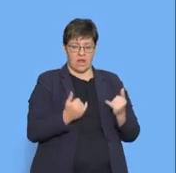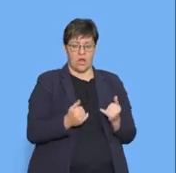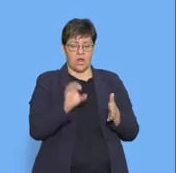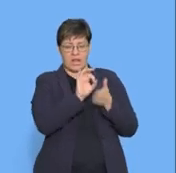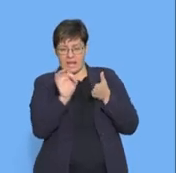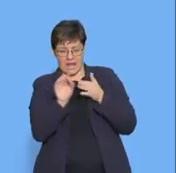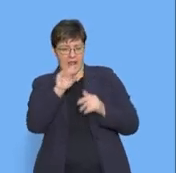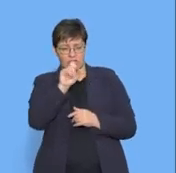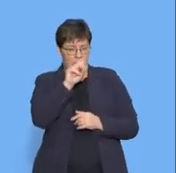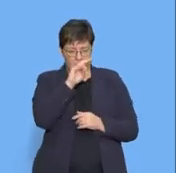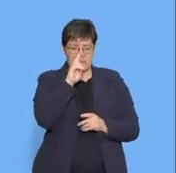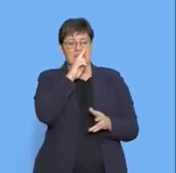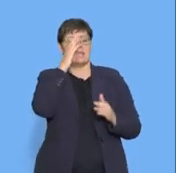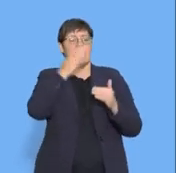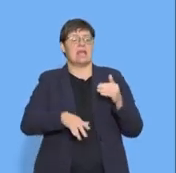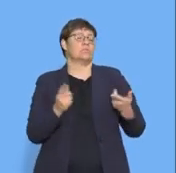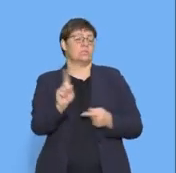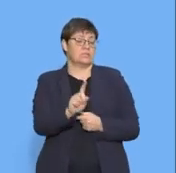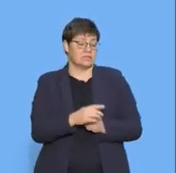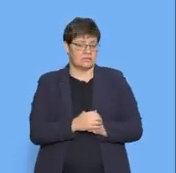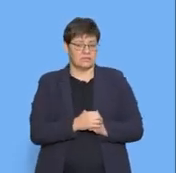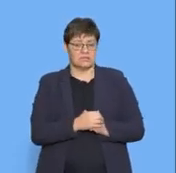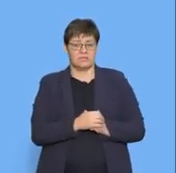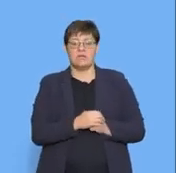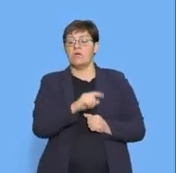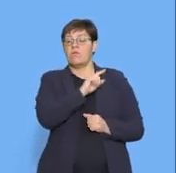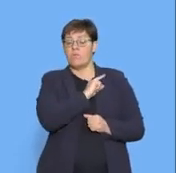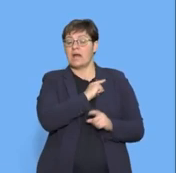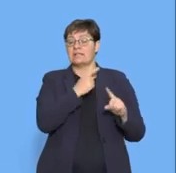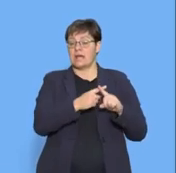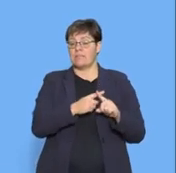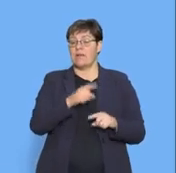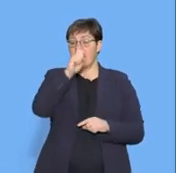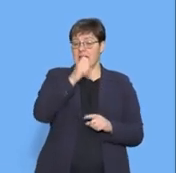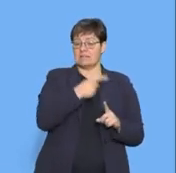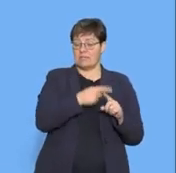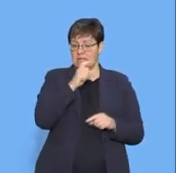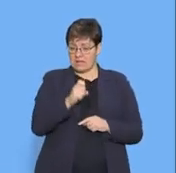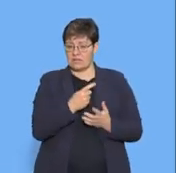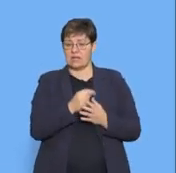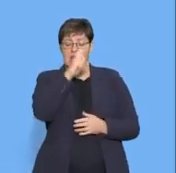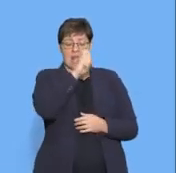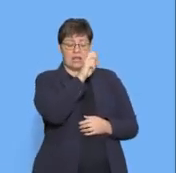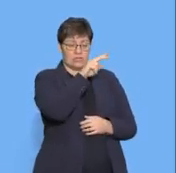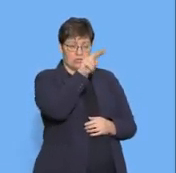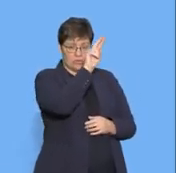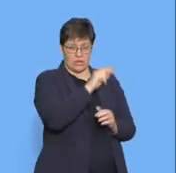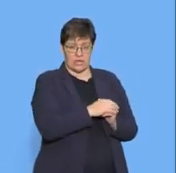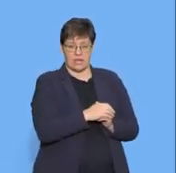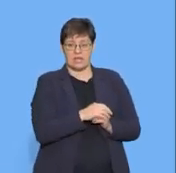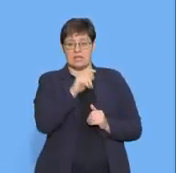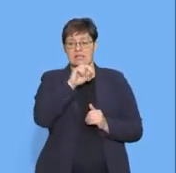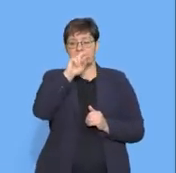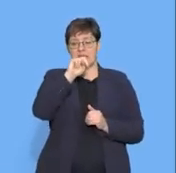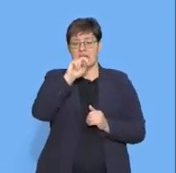BD. Now we're just going to clean up some of the algebra and see what we end up with. And because we're multiplying x by x, we end up with an